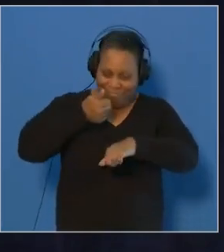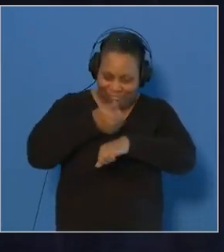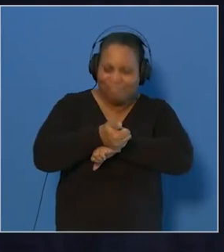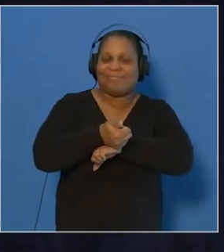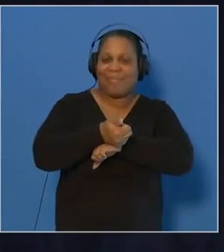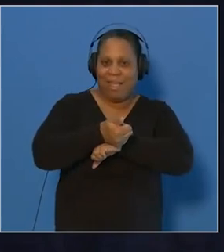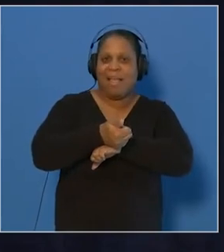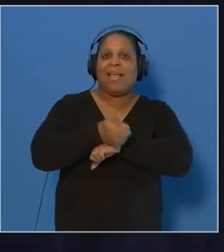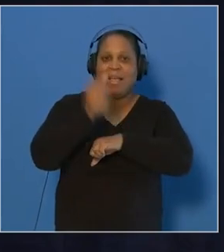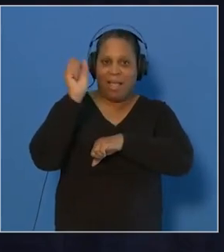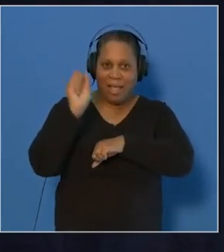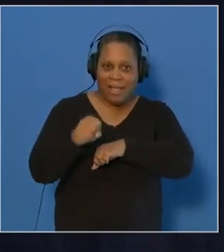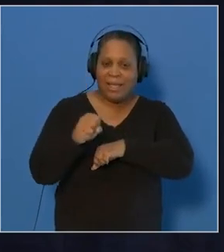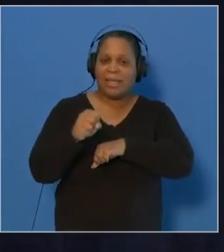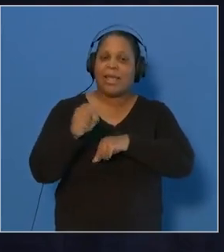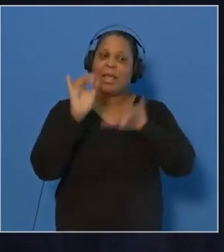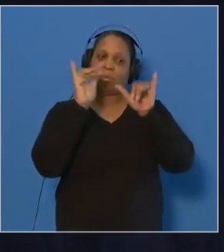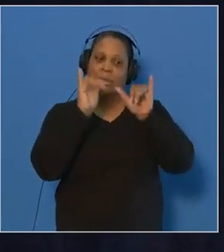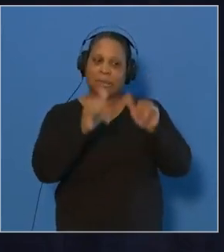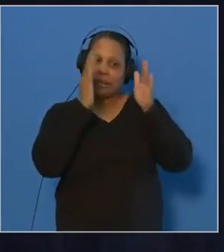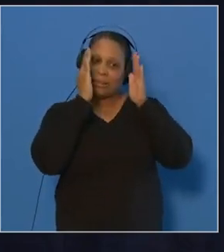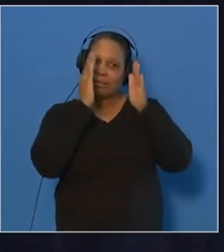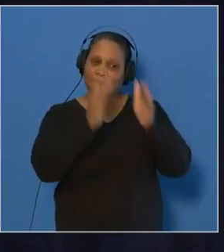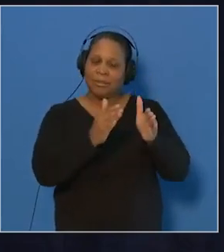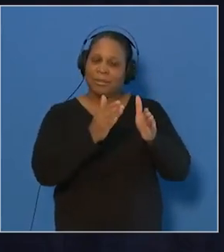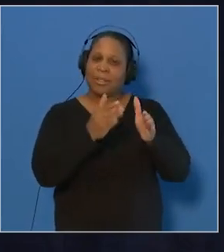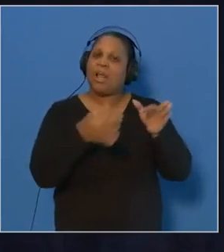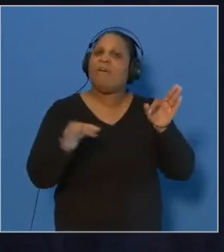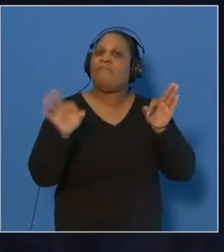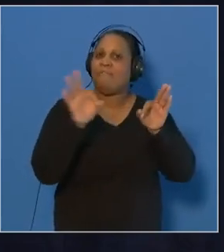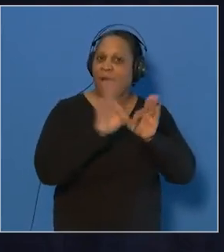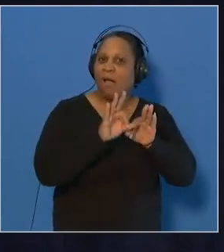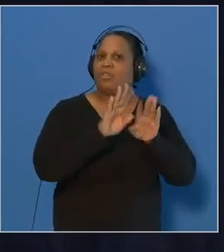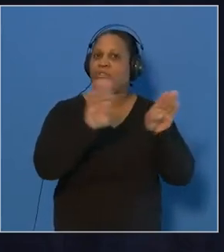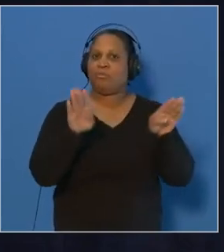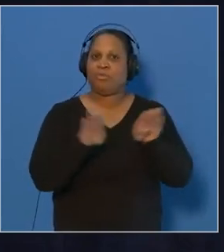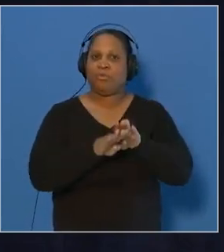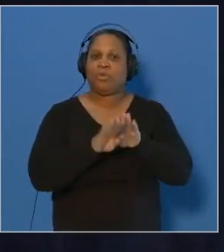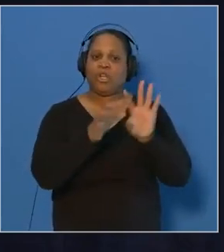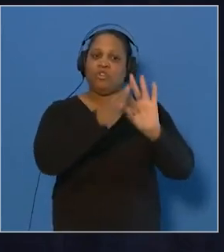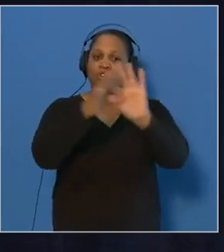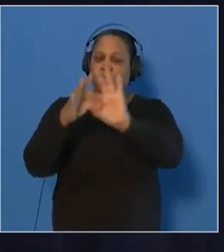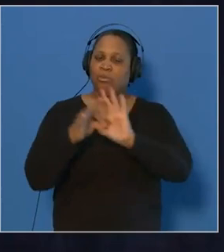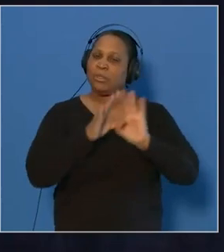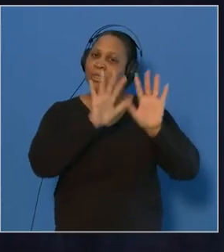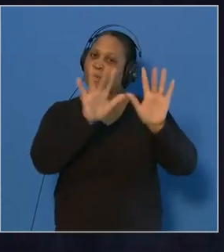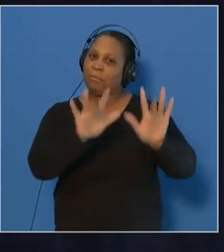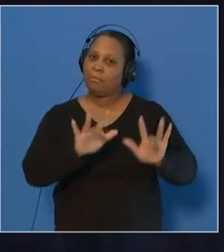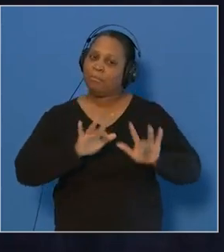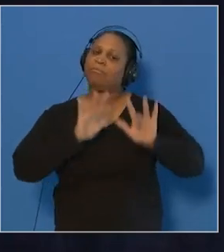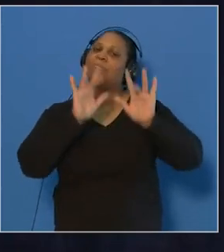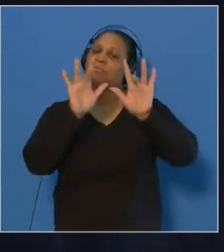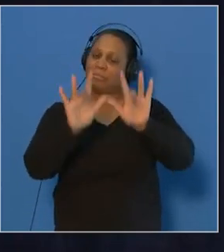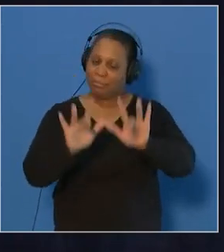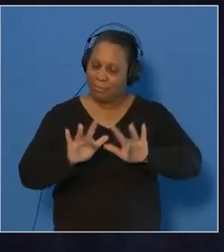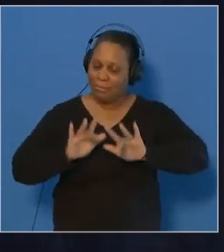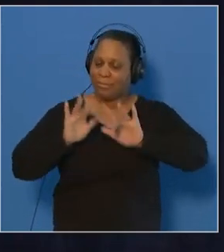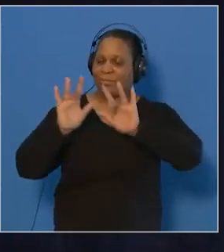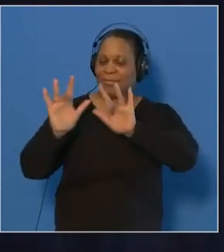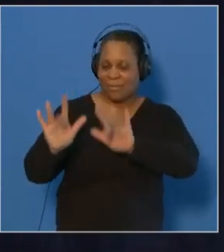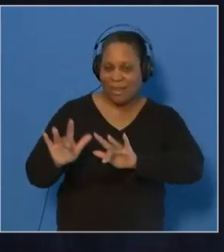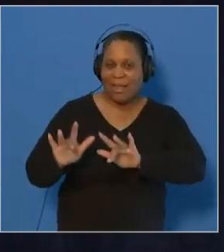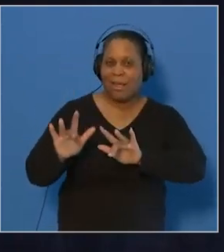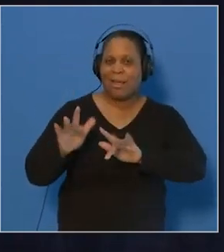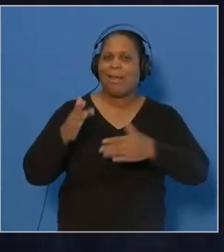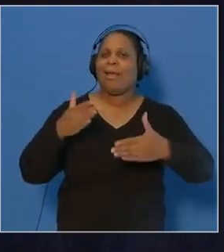we will do so while sticking to our Bermudian values of unity, compassion, and empathy.